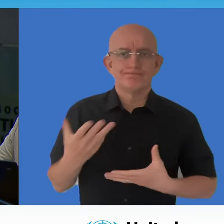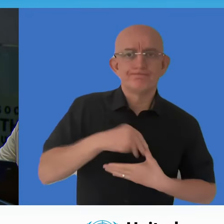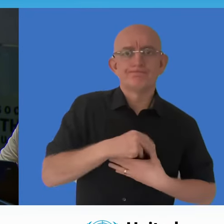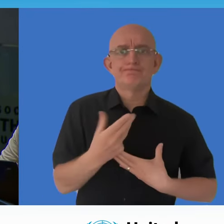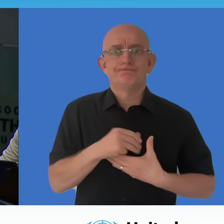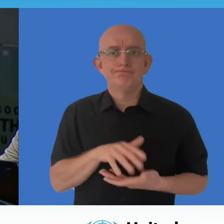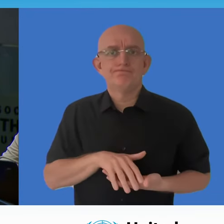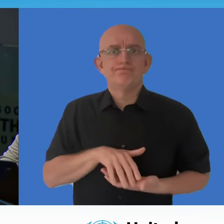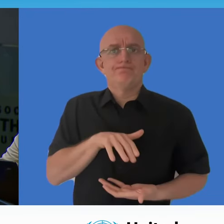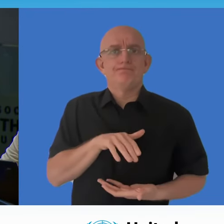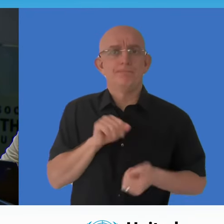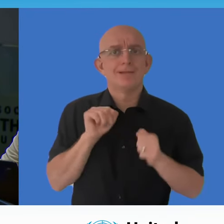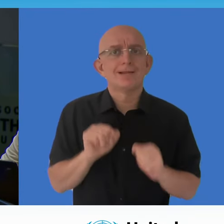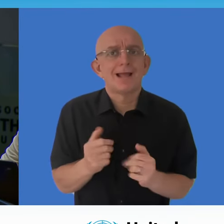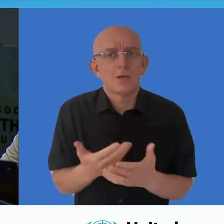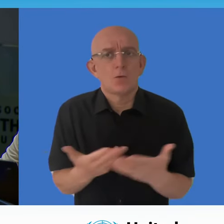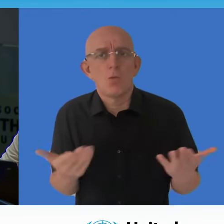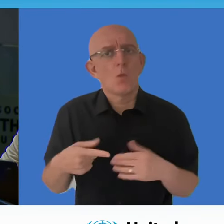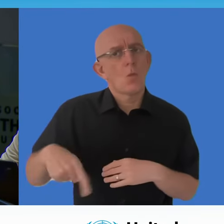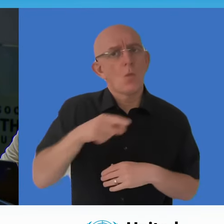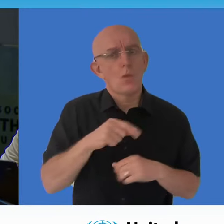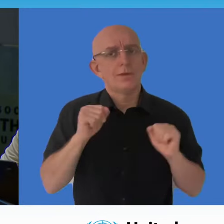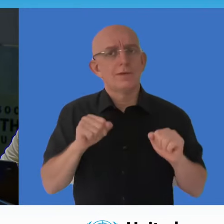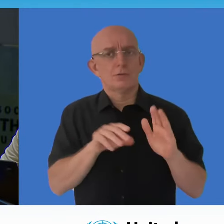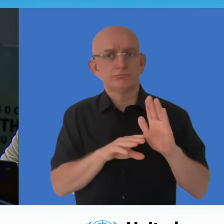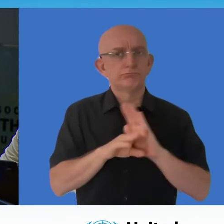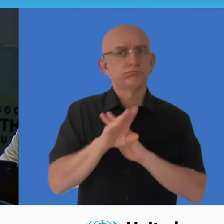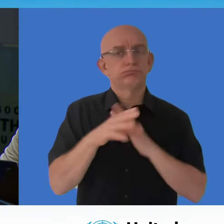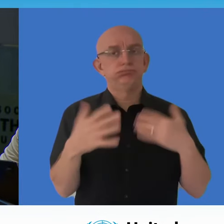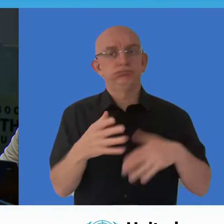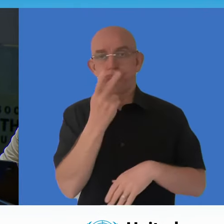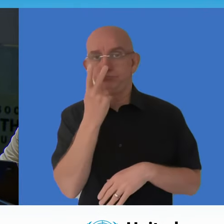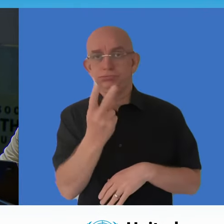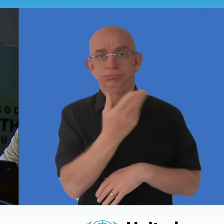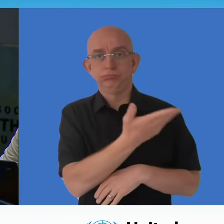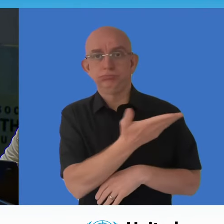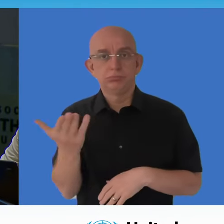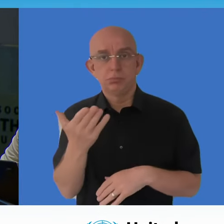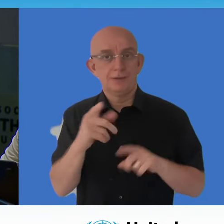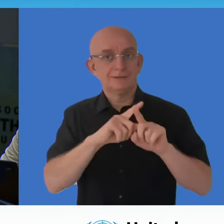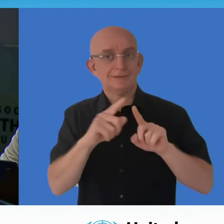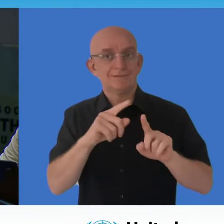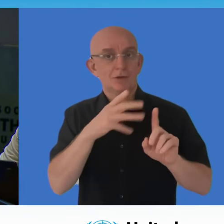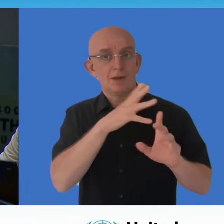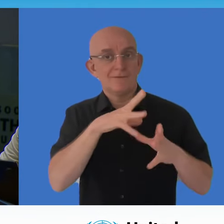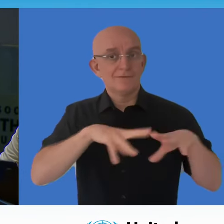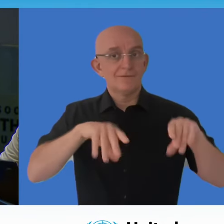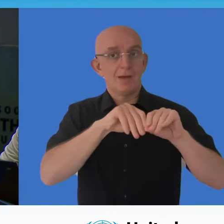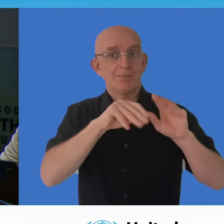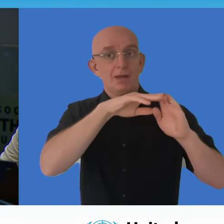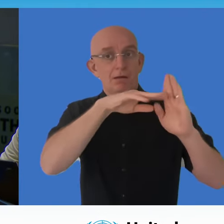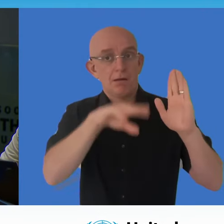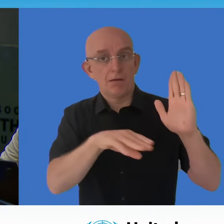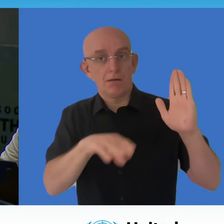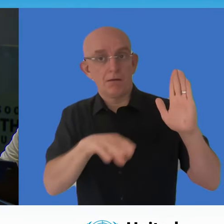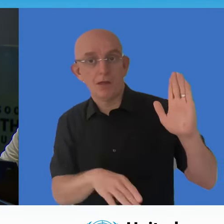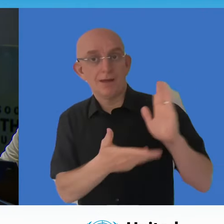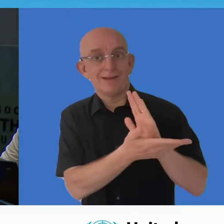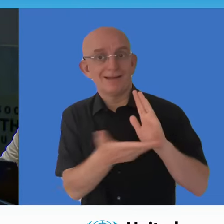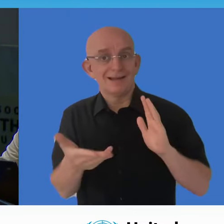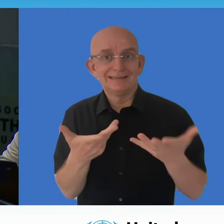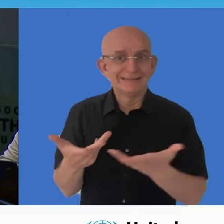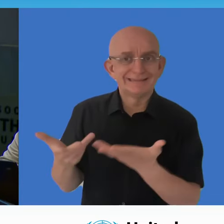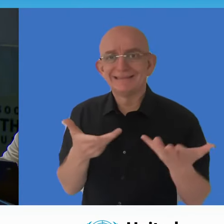and second generation. The majority of refugees, unfortunately, do not get to finish their higher education, which leads to further